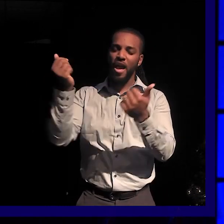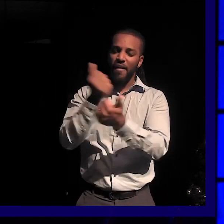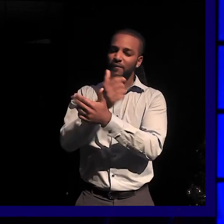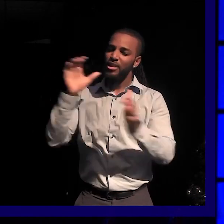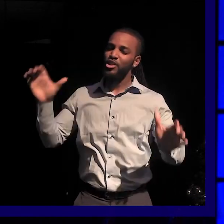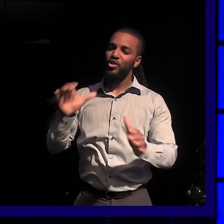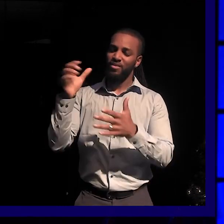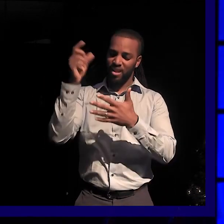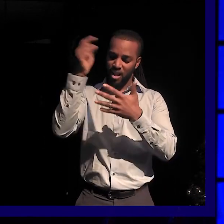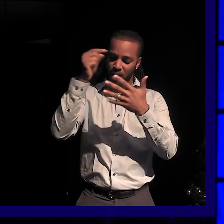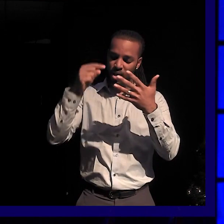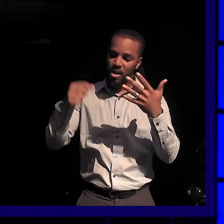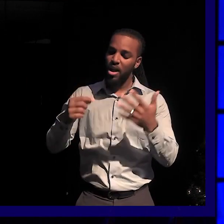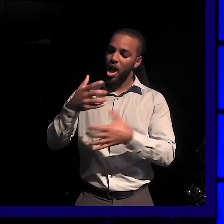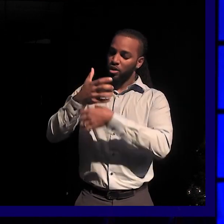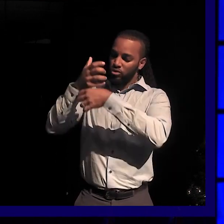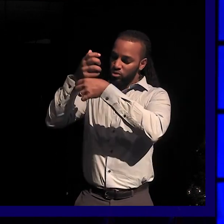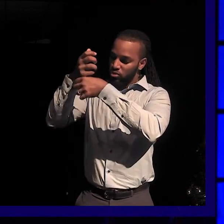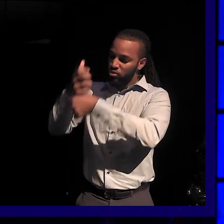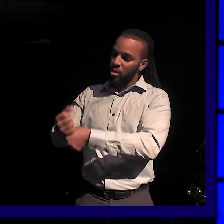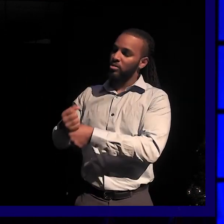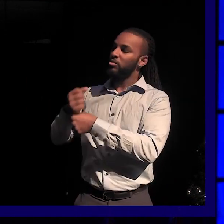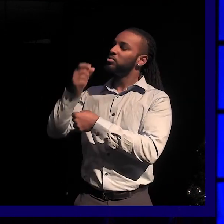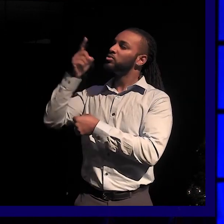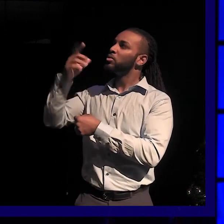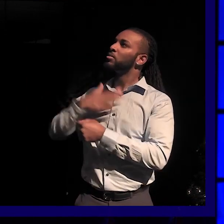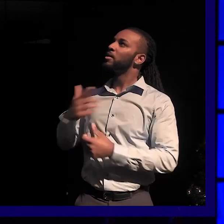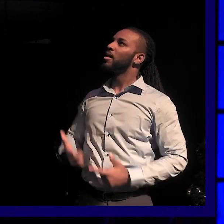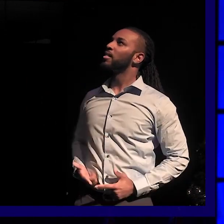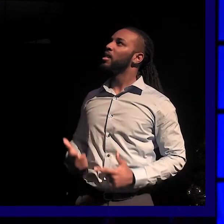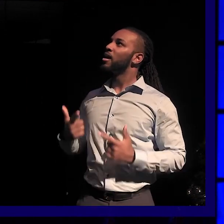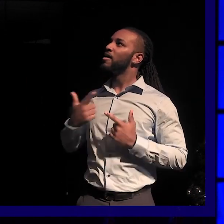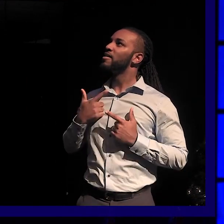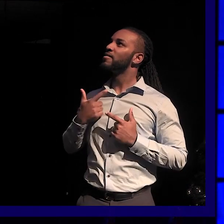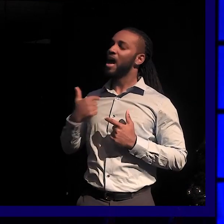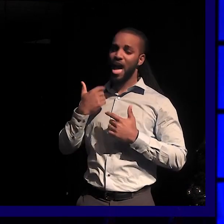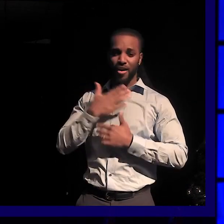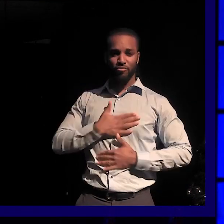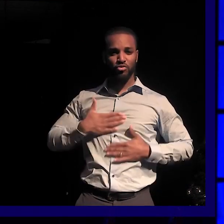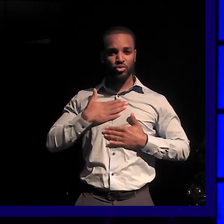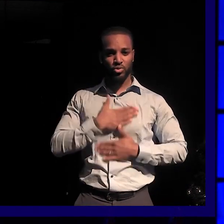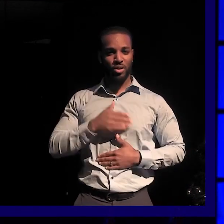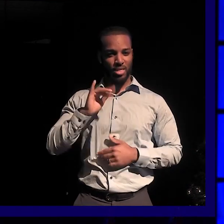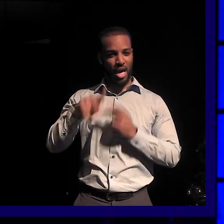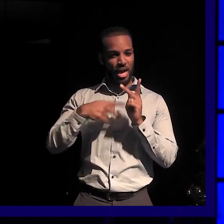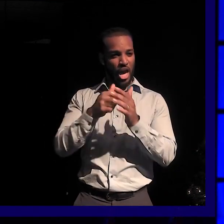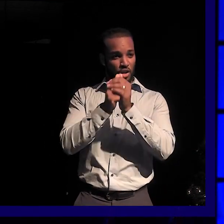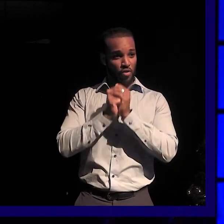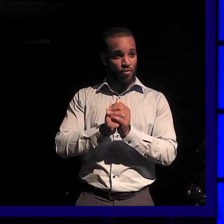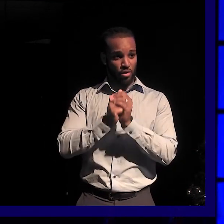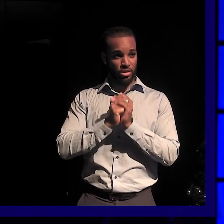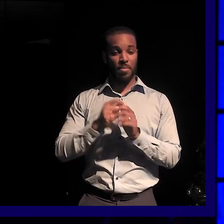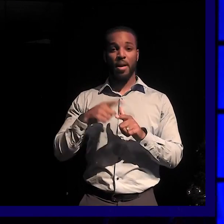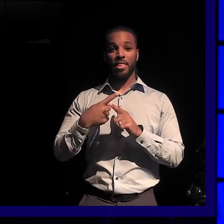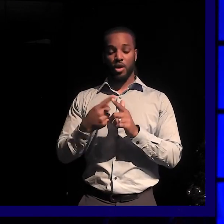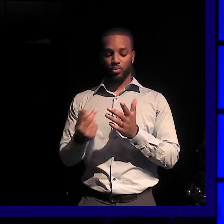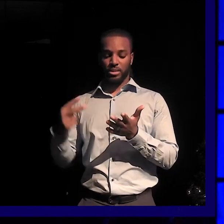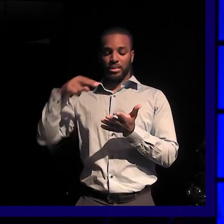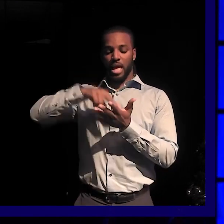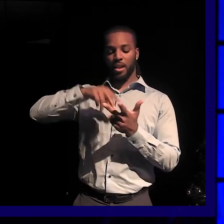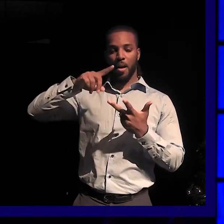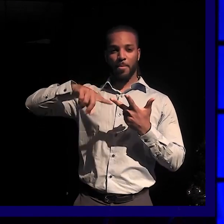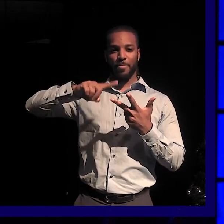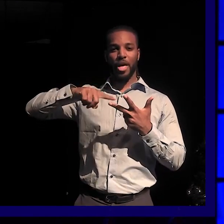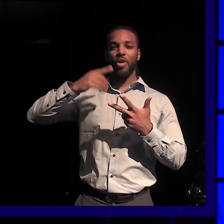I believe and trust what you will do in my life. I have joy. It's in that kind of worship that then we stand up and we